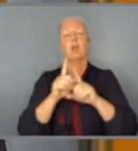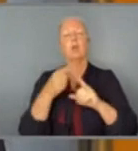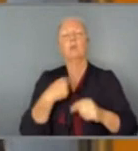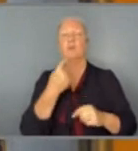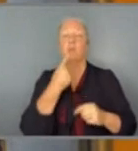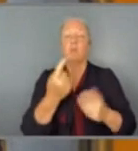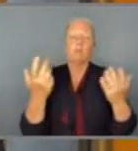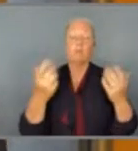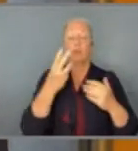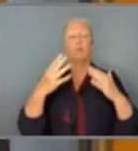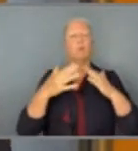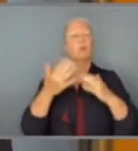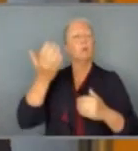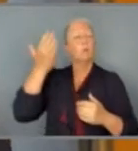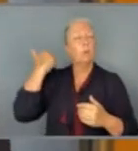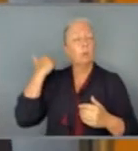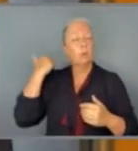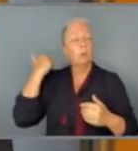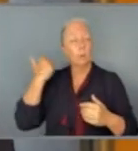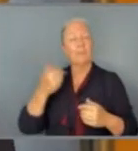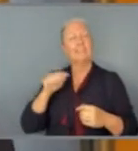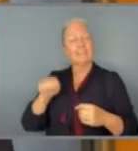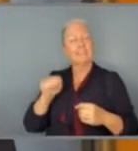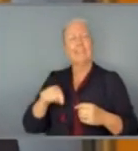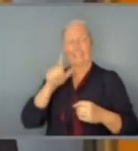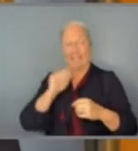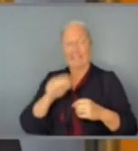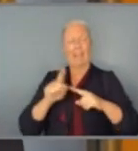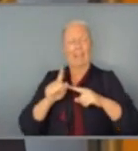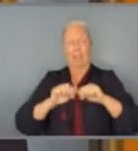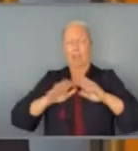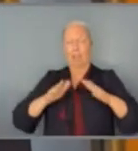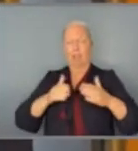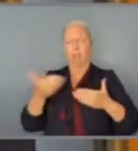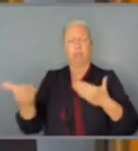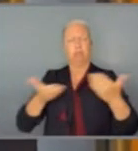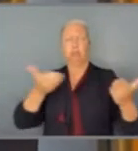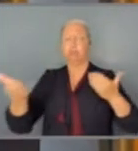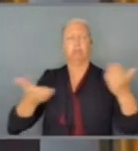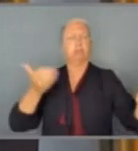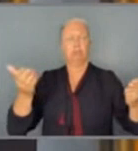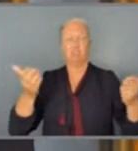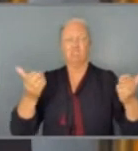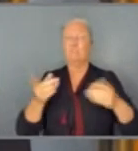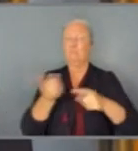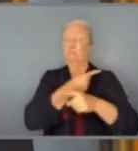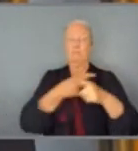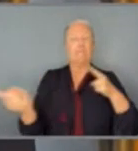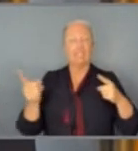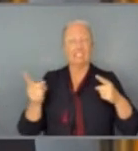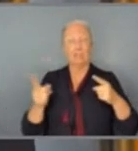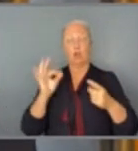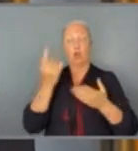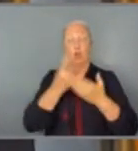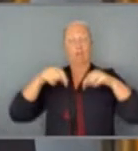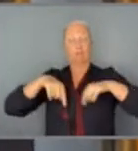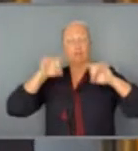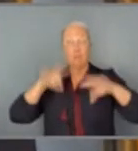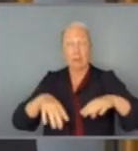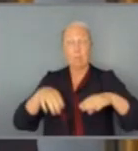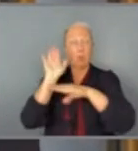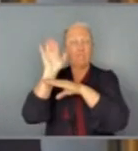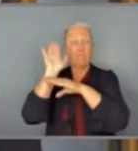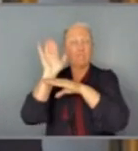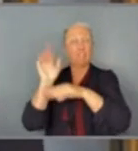it is a very transmissible virus. It is spreading rapidly around the world. The official figure is over